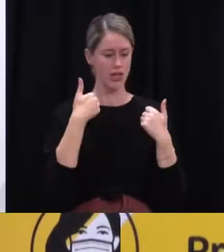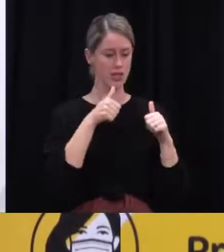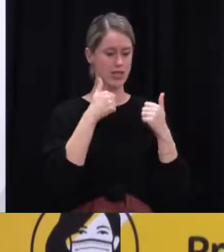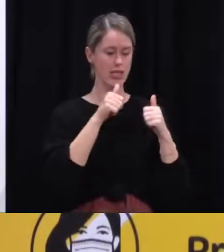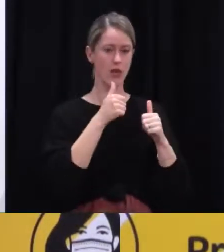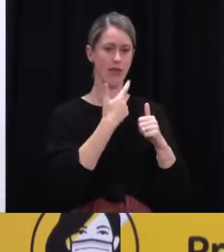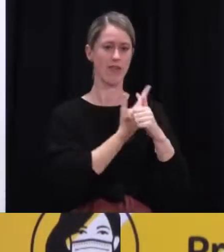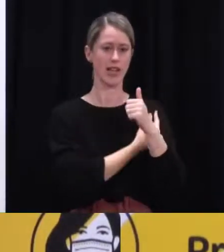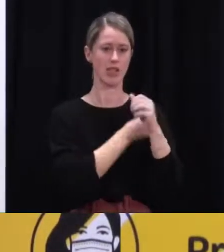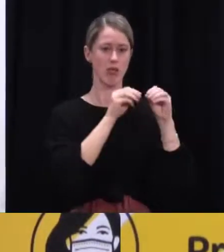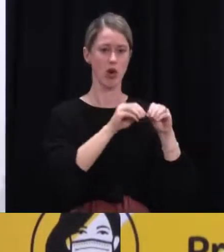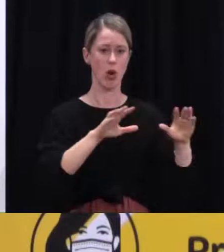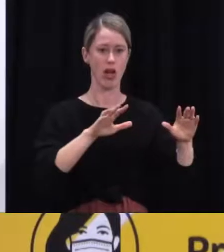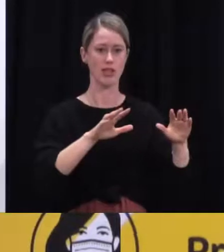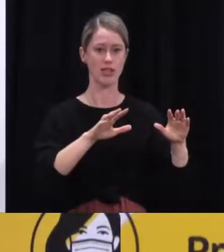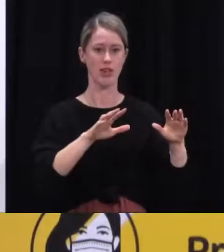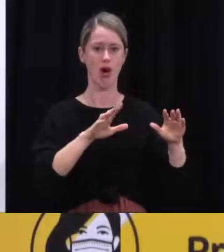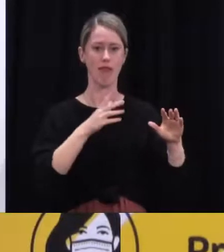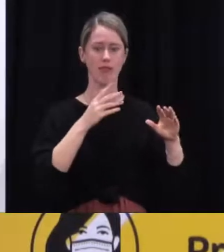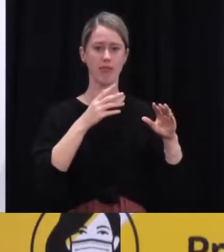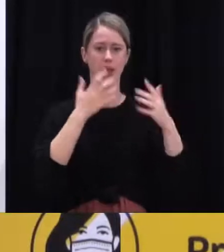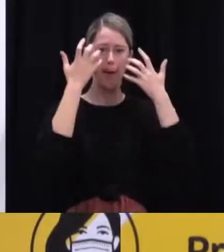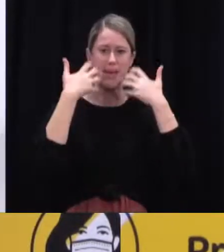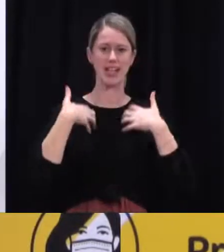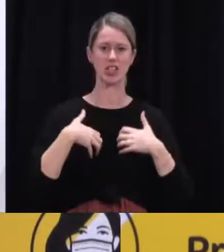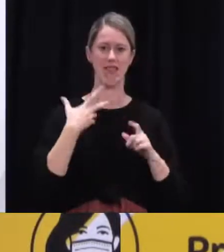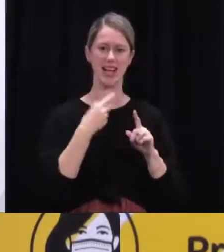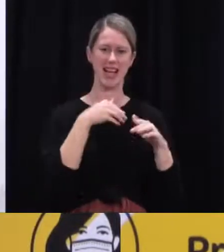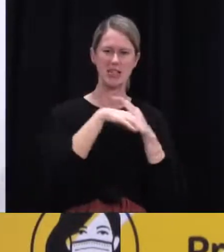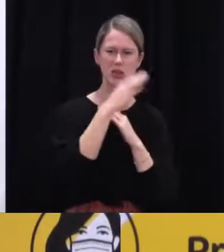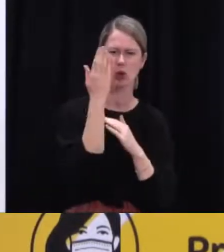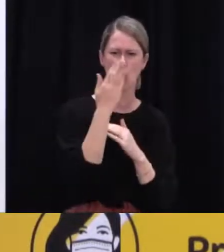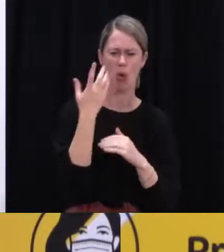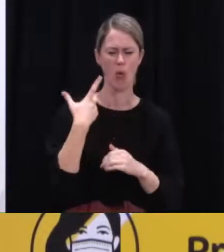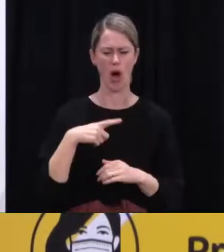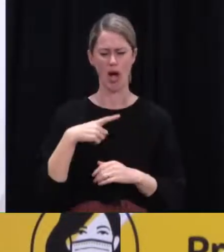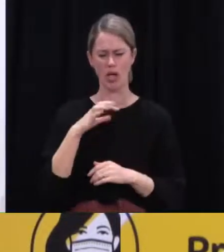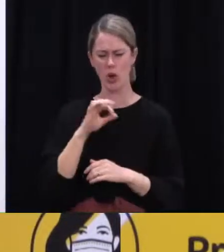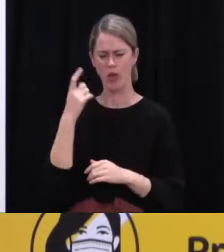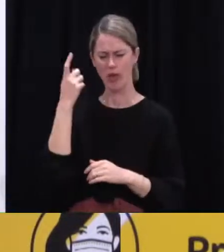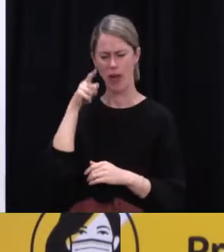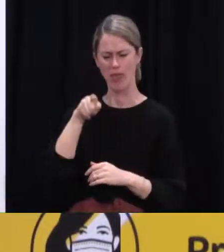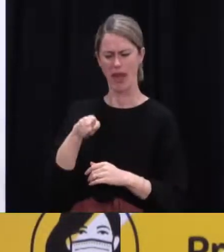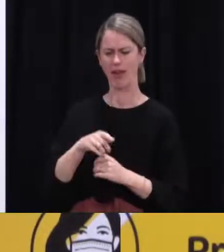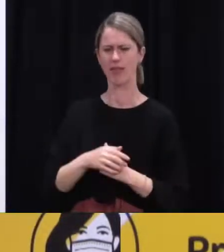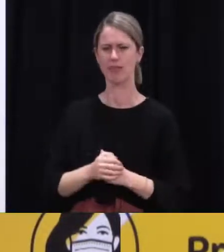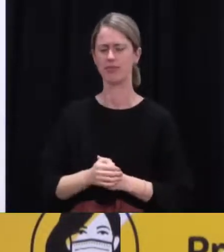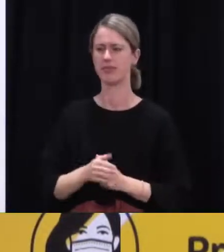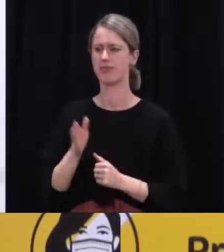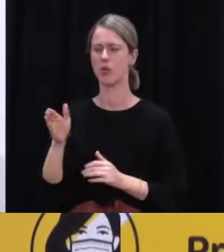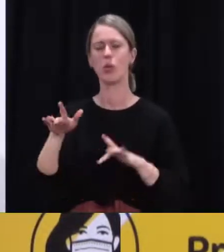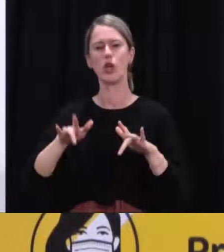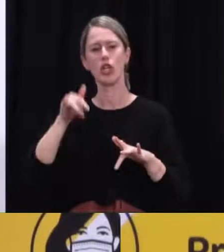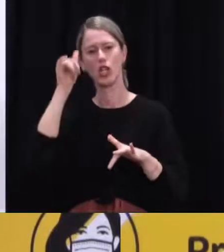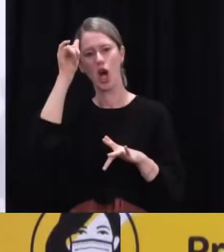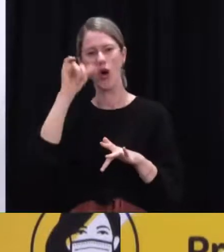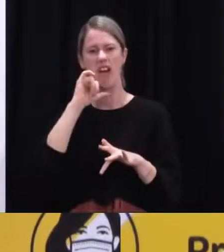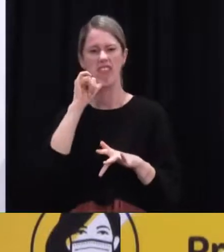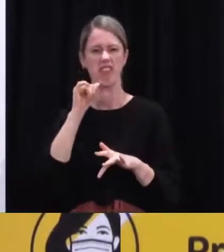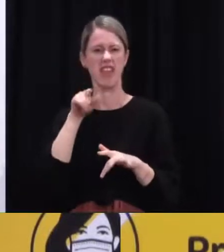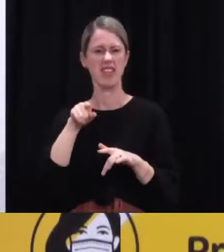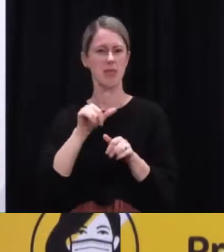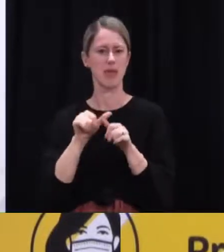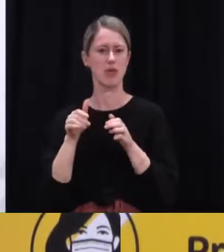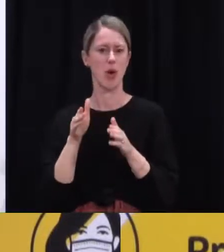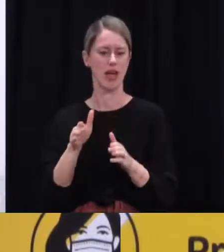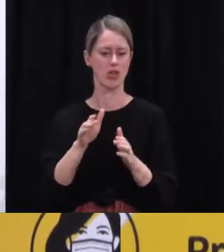of meningitis vaccine in schools before. Why not consider that? Look, we don't yet know whether that's actually going to be the best